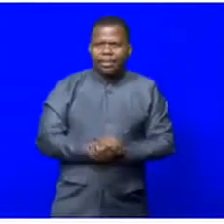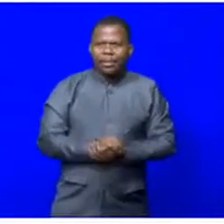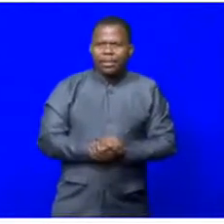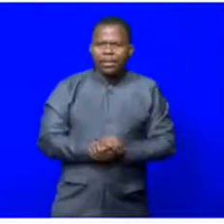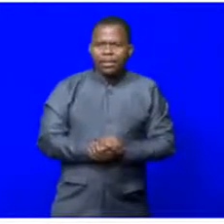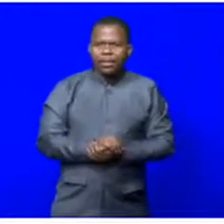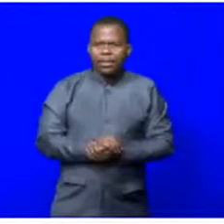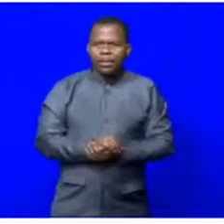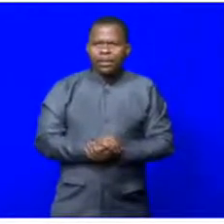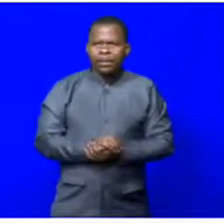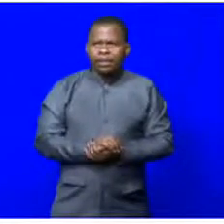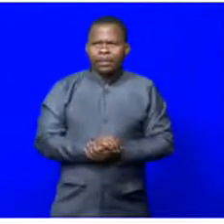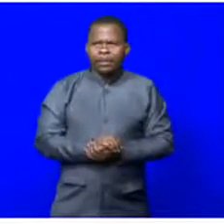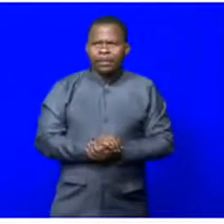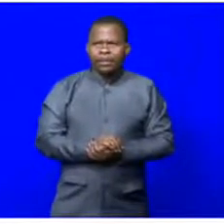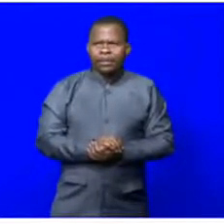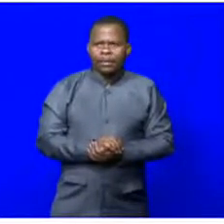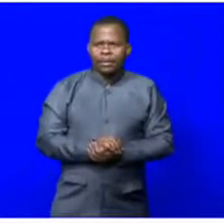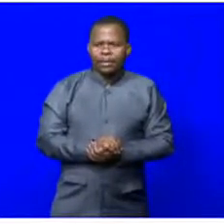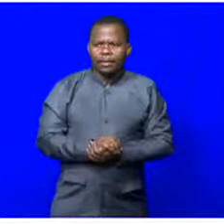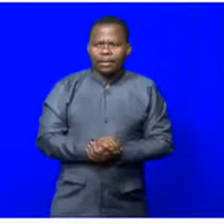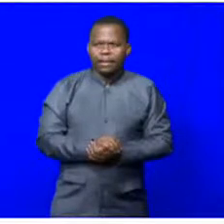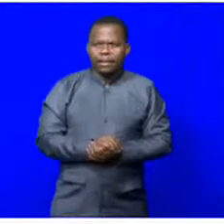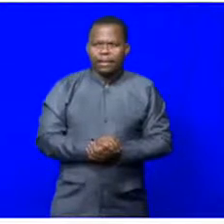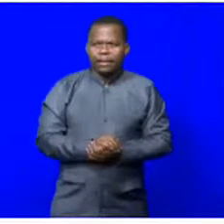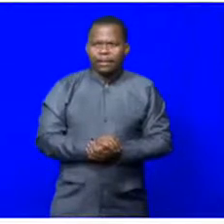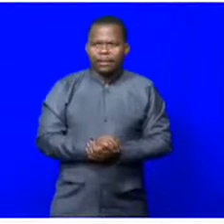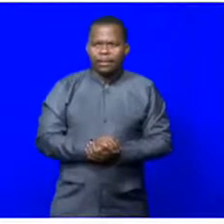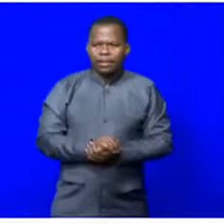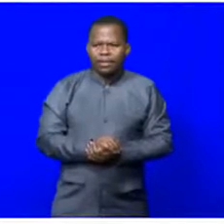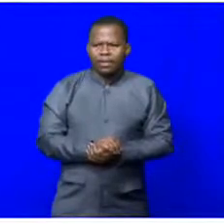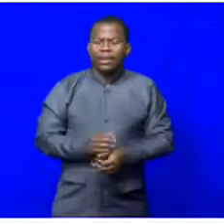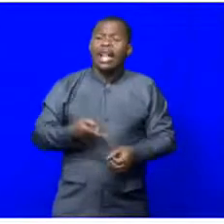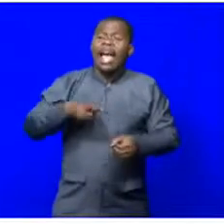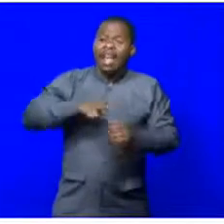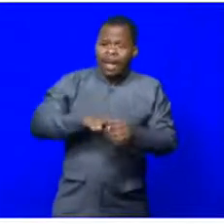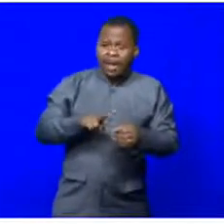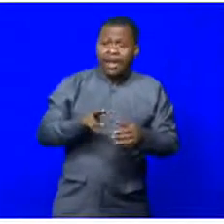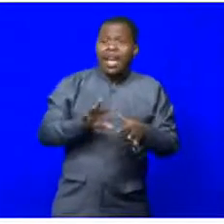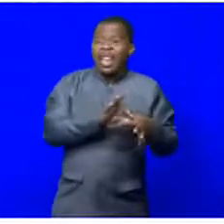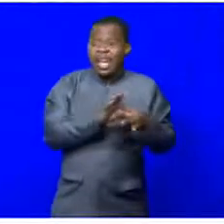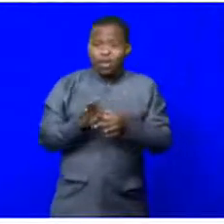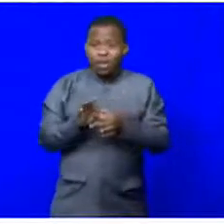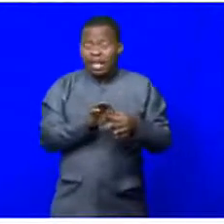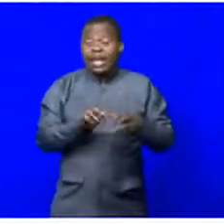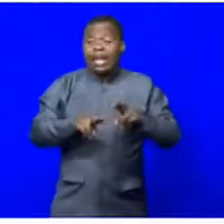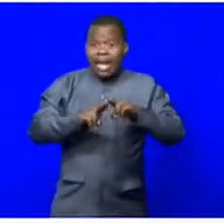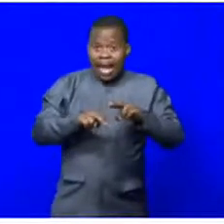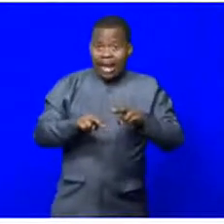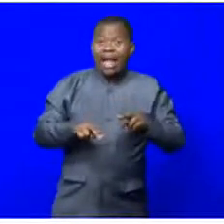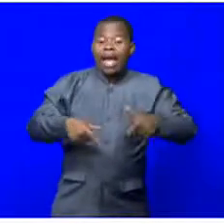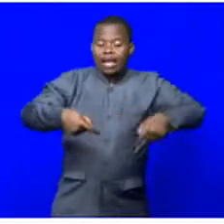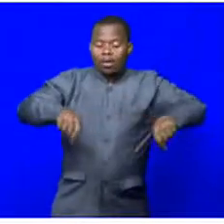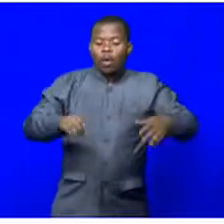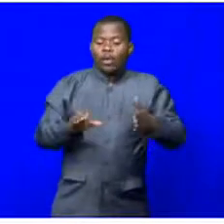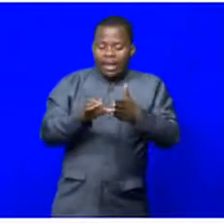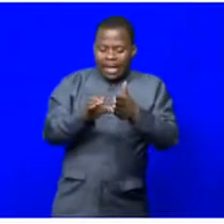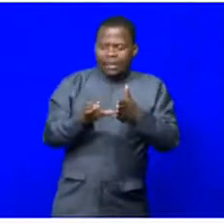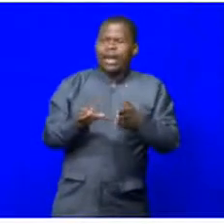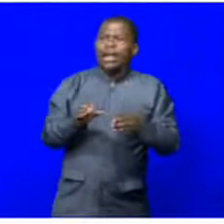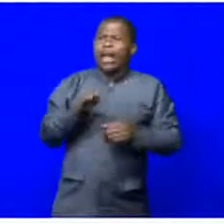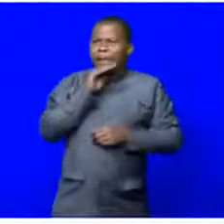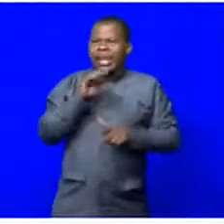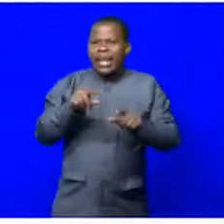e-association nathi njengoba silimember la sports council. So siyawacela kakhulu ama-teams ukuthi